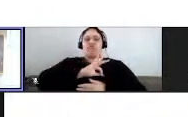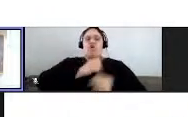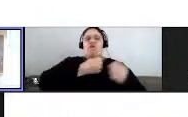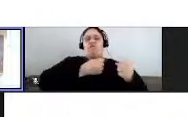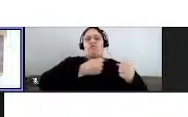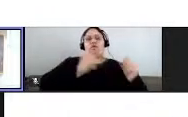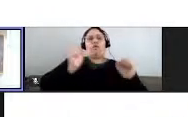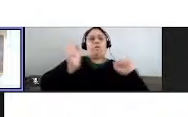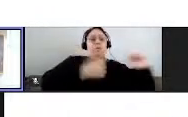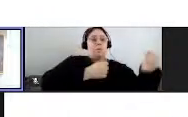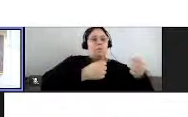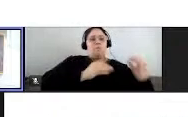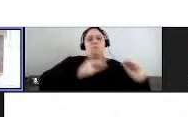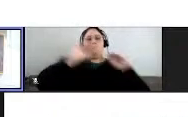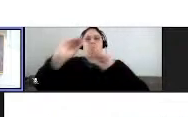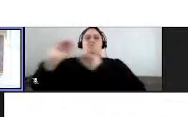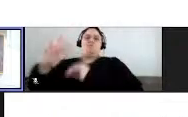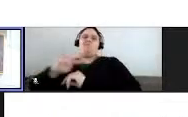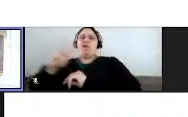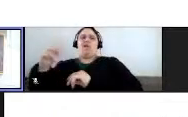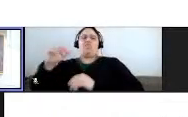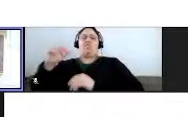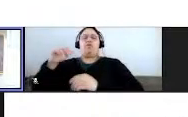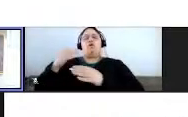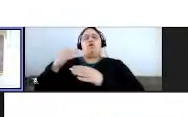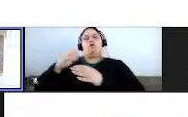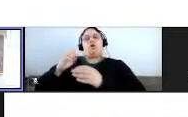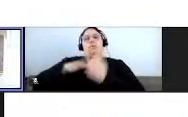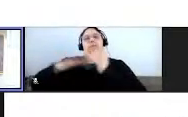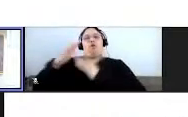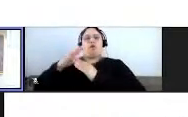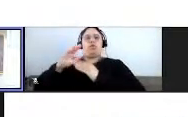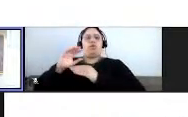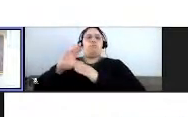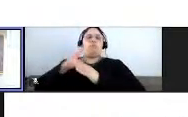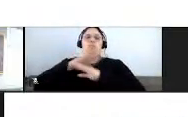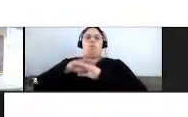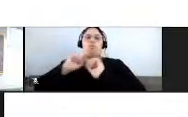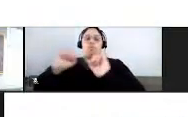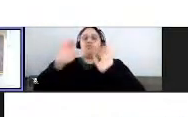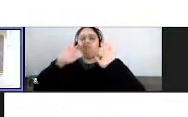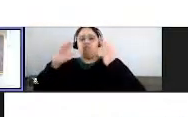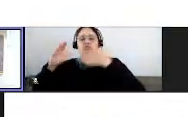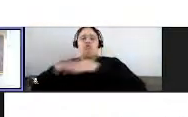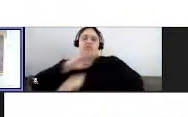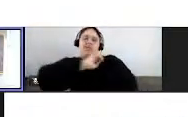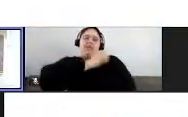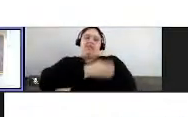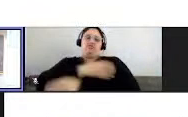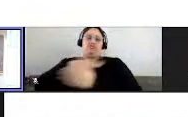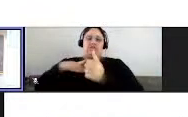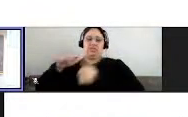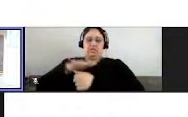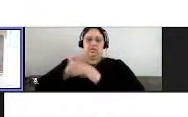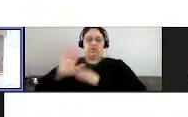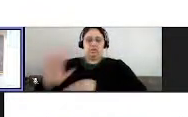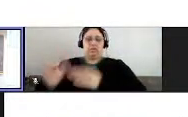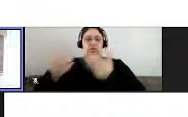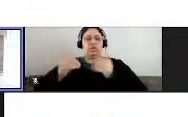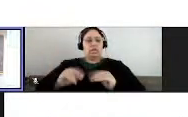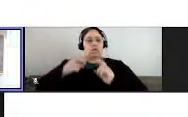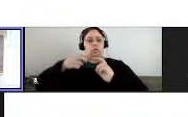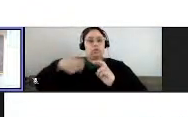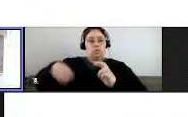to other G4J priorities, more specifically the energy area. With regard to